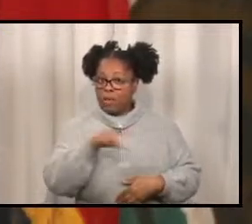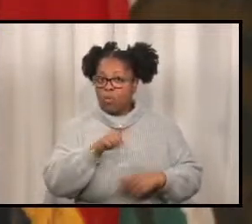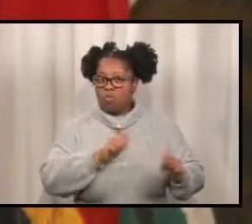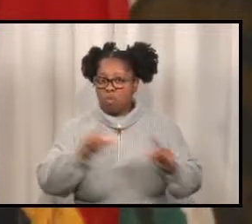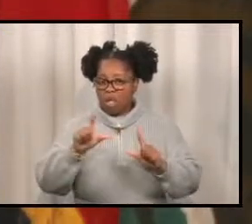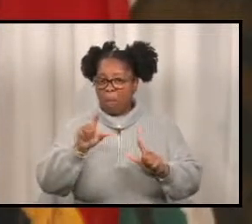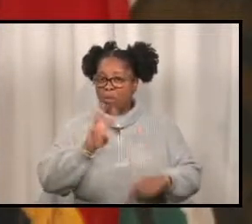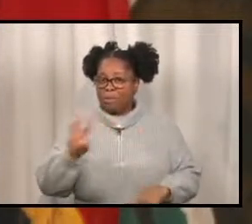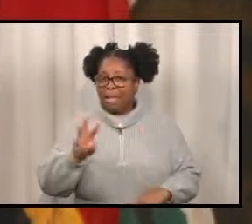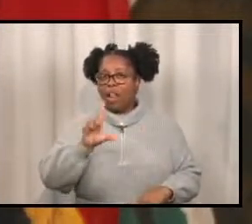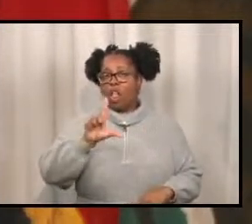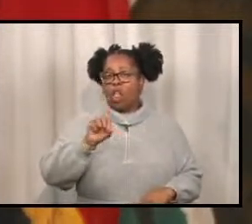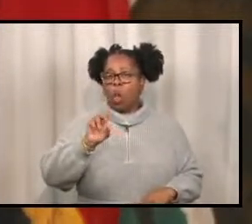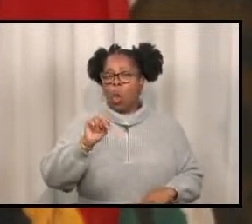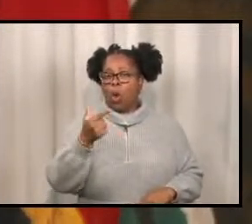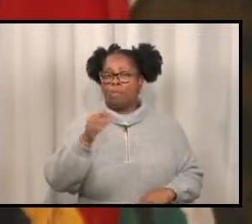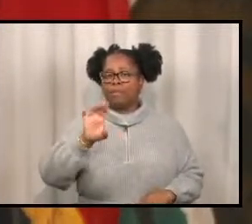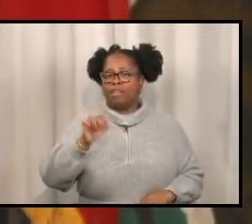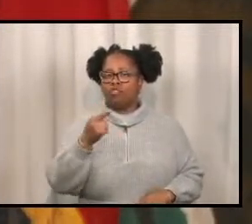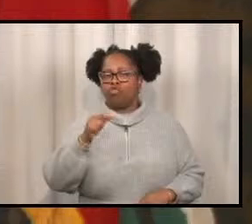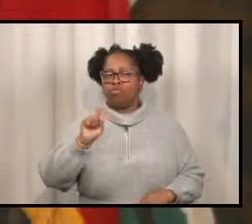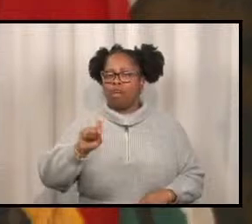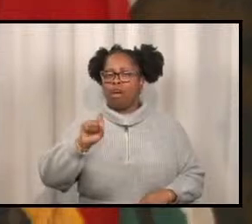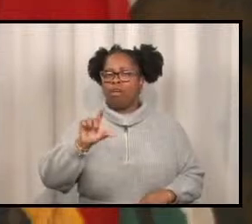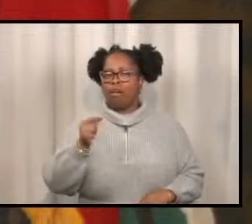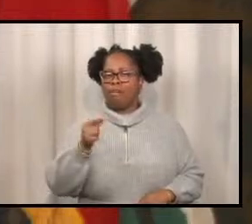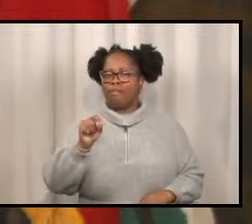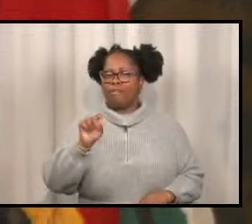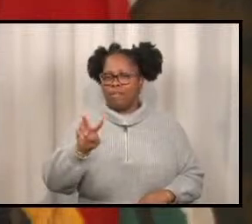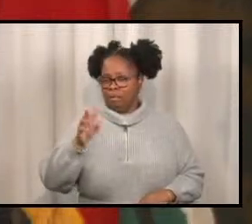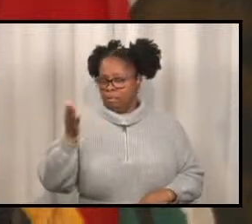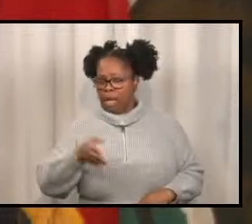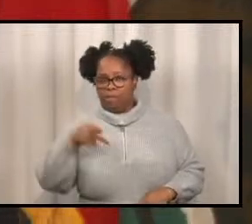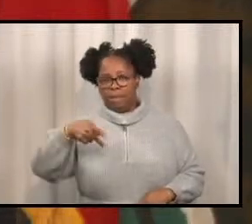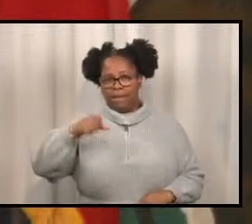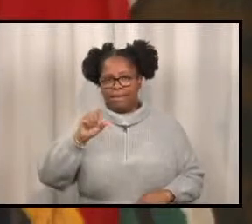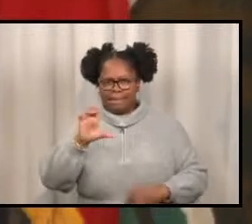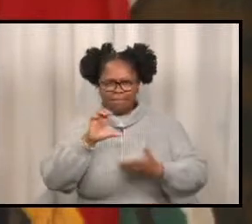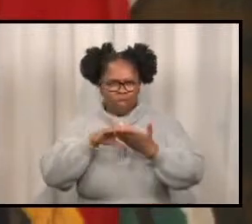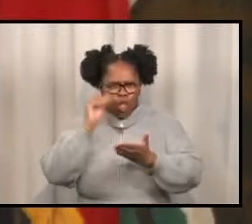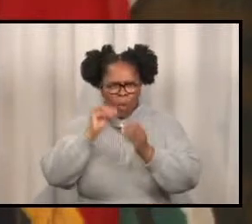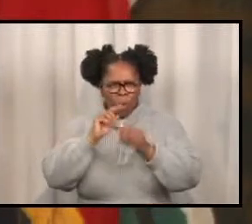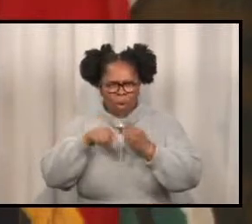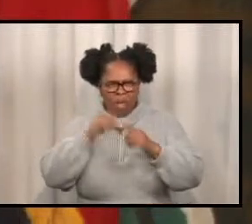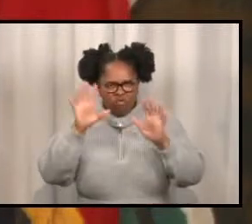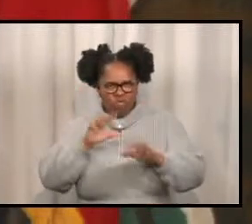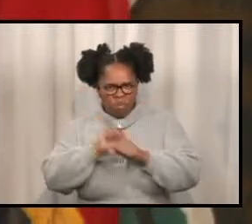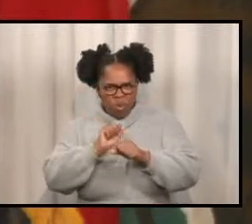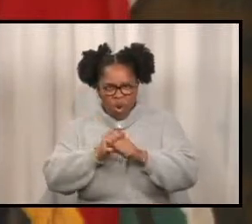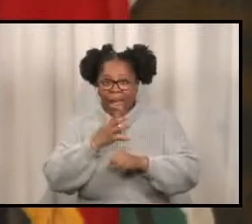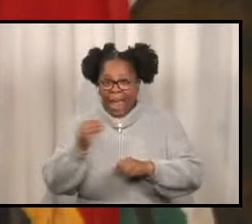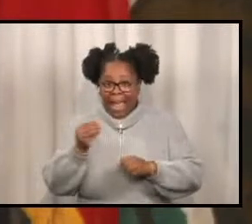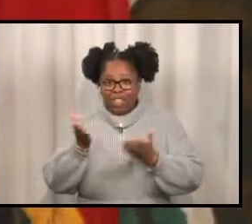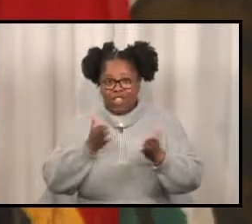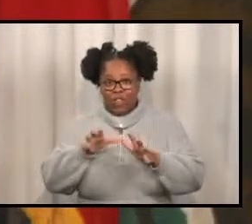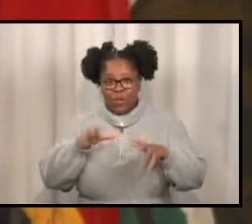website, longbeach.gov/PSC, to learn more about this incredible work and the Long Beach Public Service Corps. So now we'll proceed with